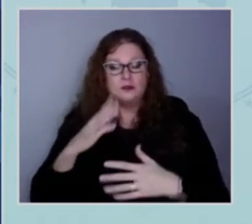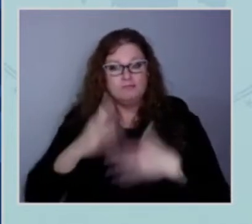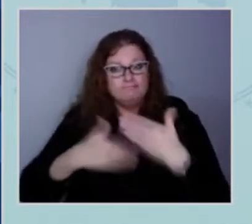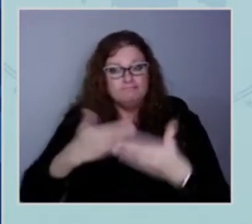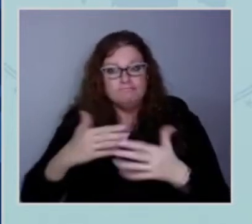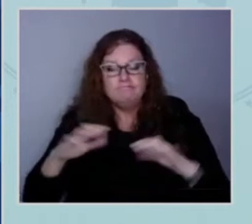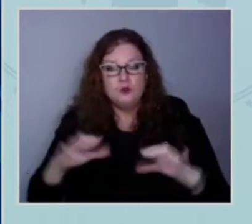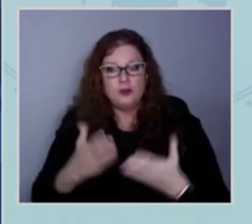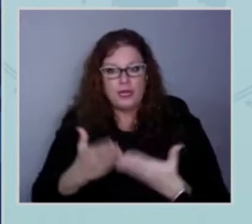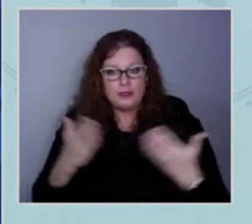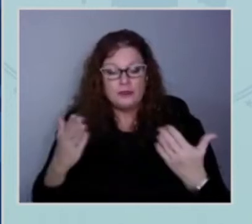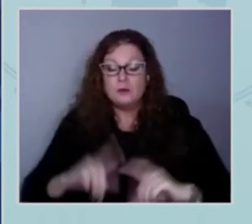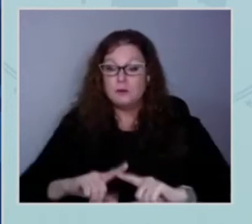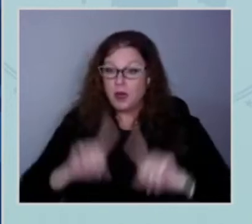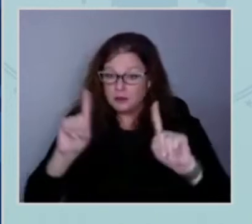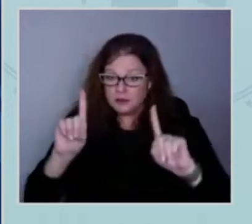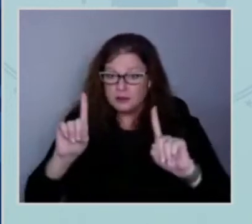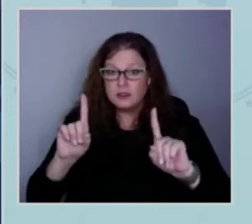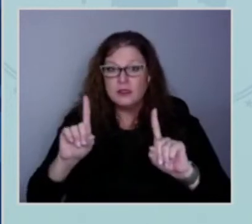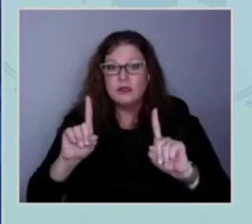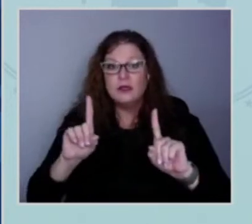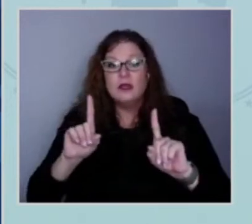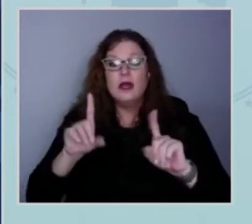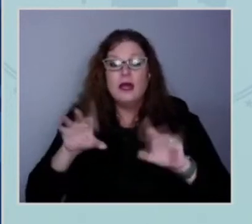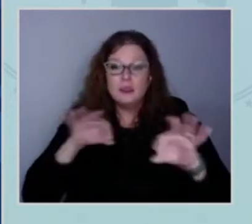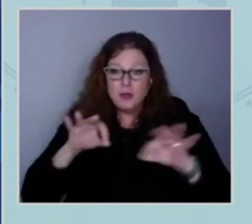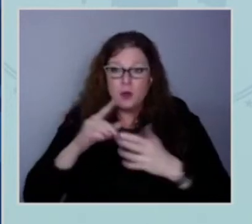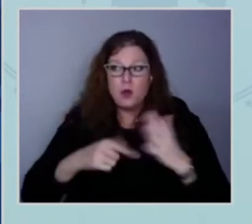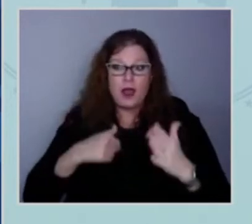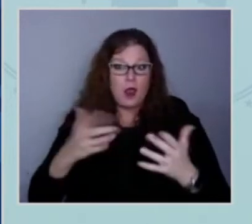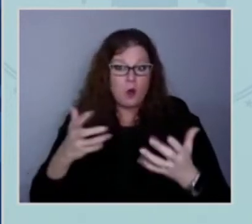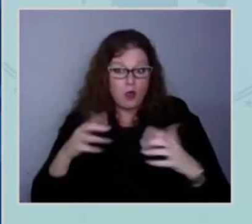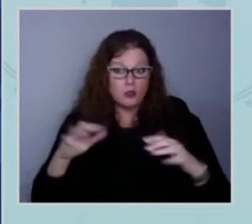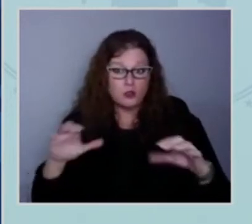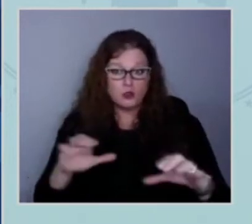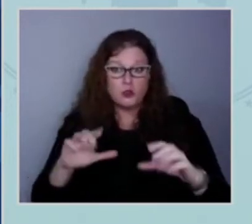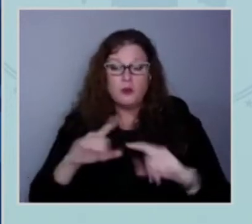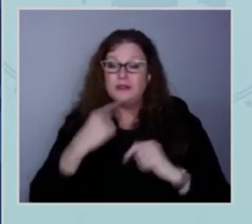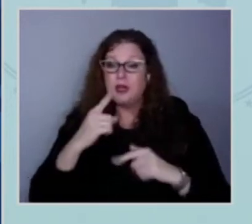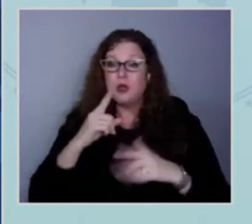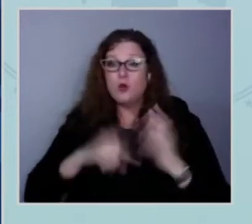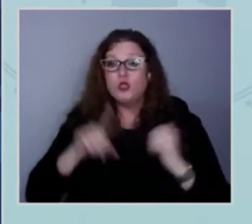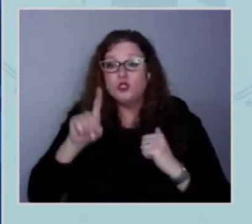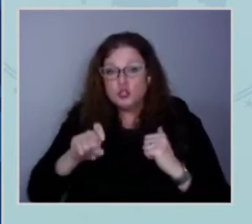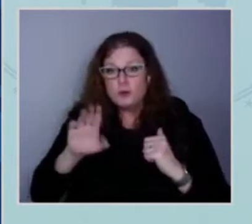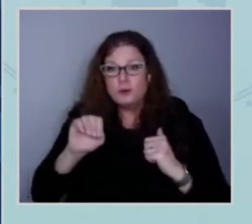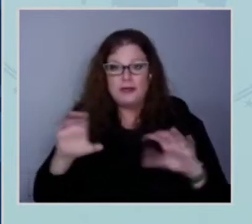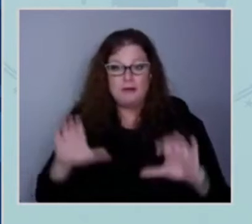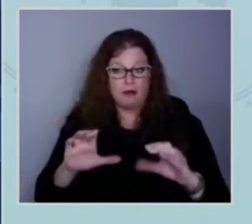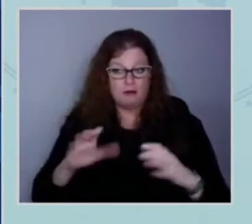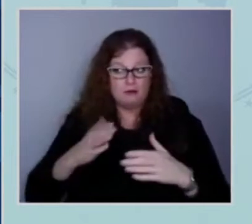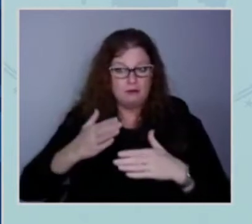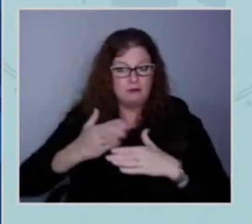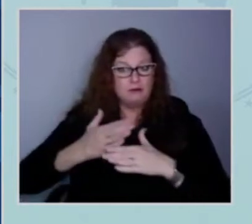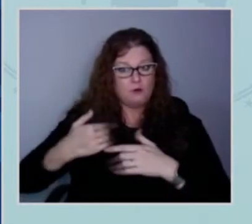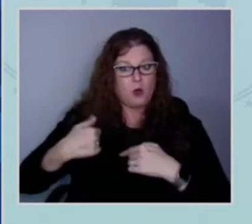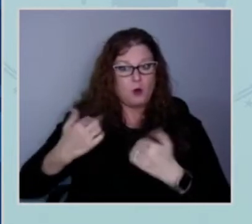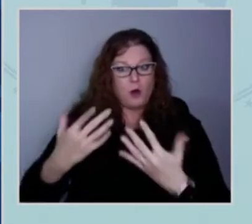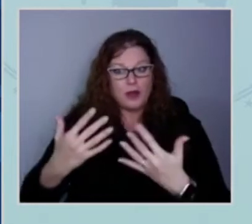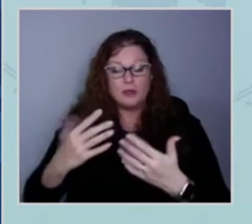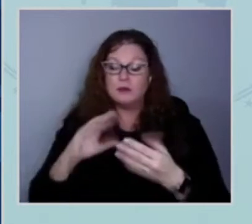get legislation passed through the United States Congress to get things done. But I'll lay out what I want to do. But let me tell you what I